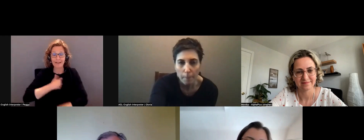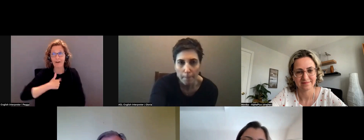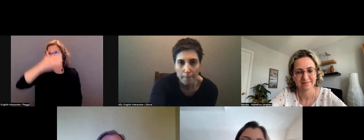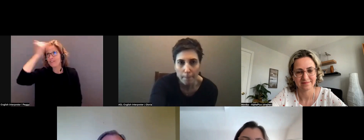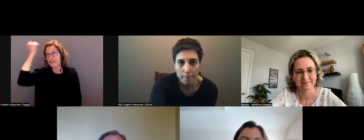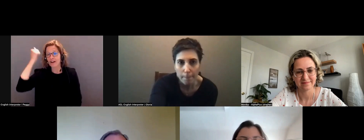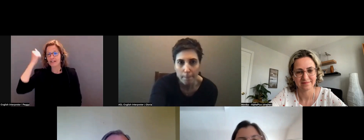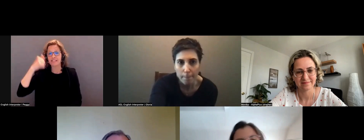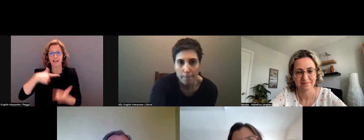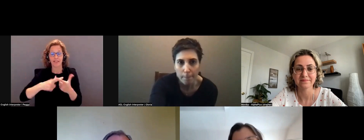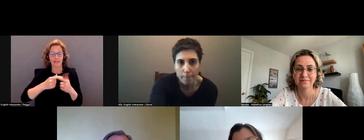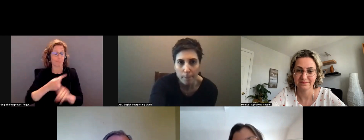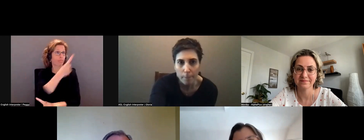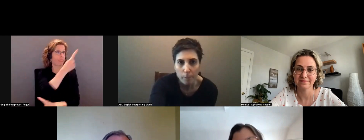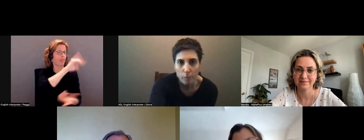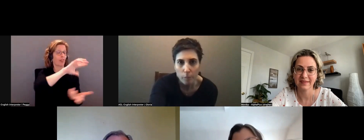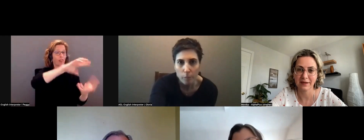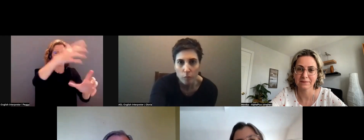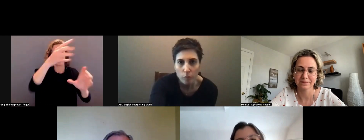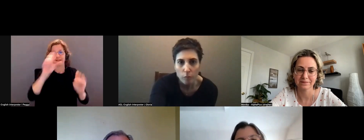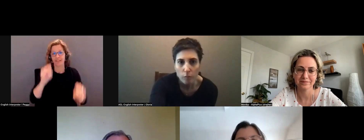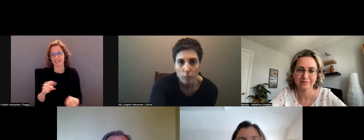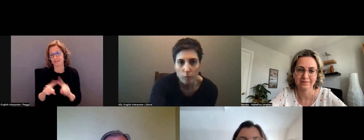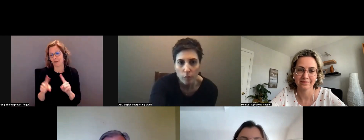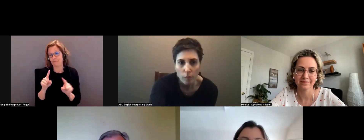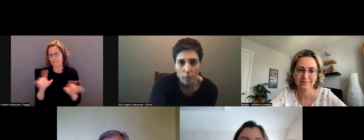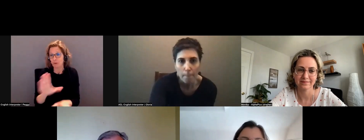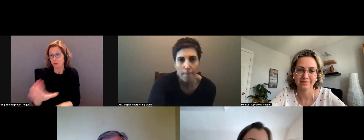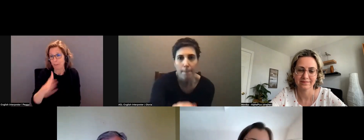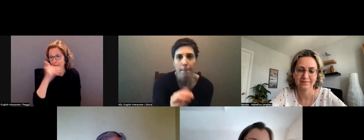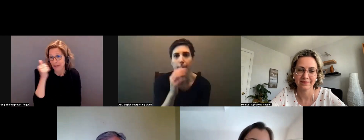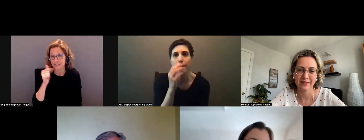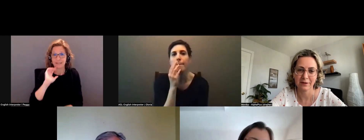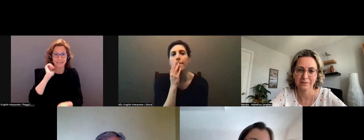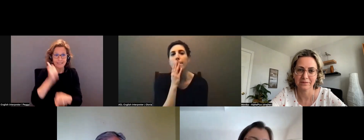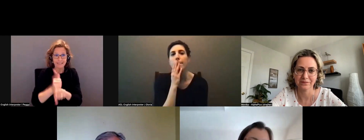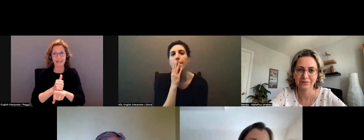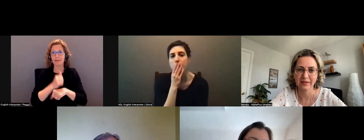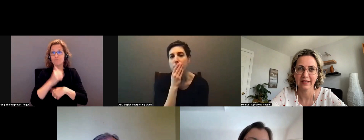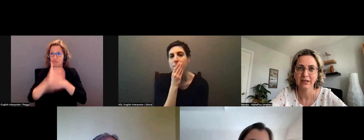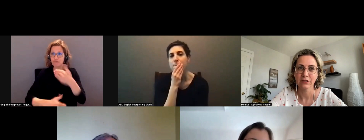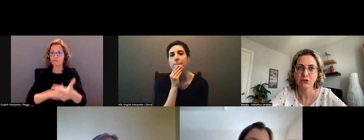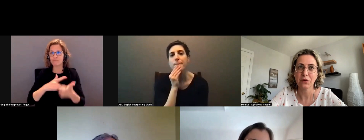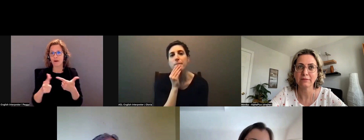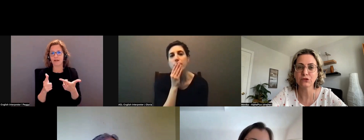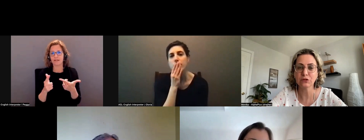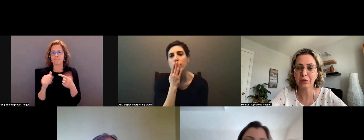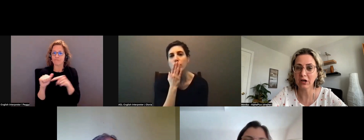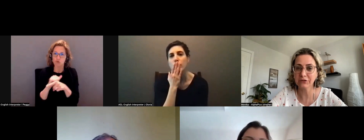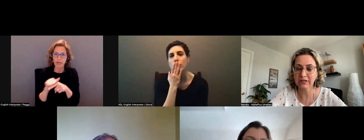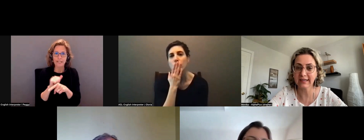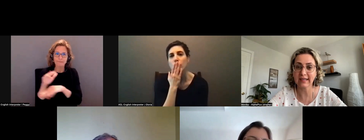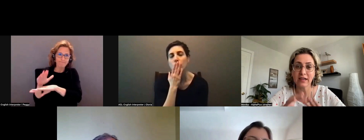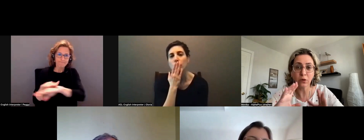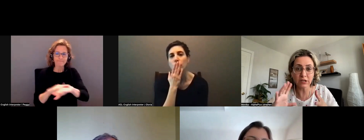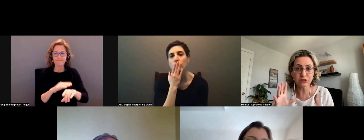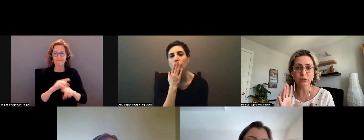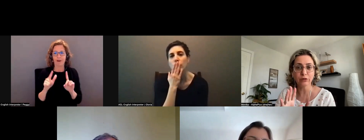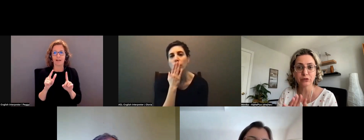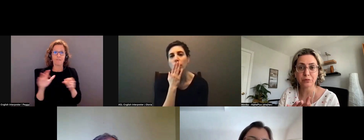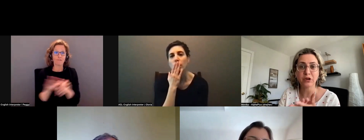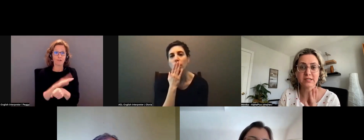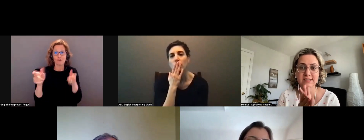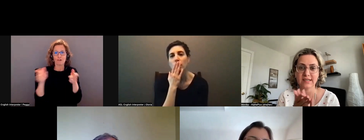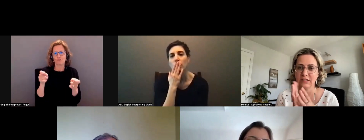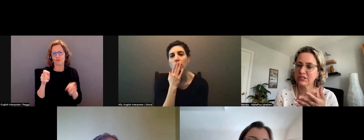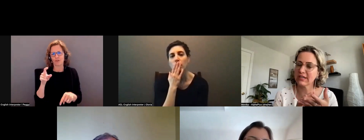just goes sideways, and you don't have that much control over it. So I'm going to pause for a second. I wanted to move